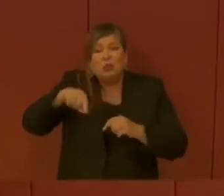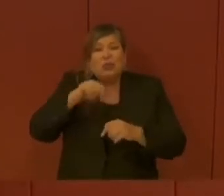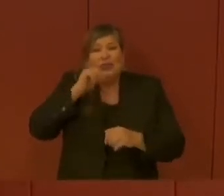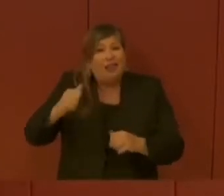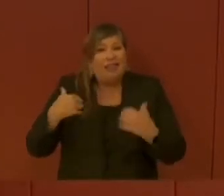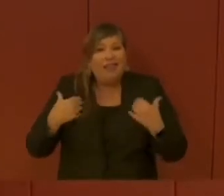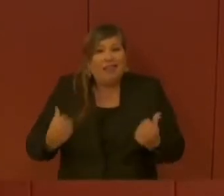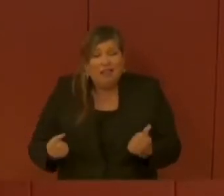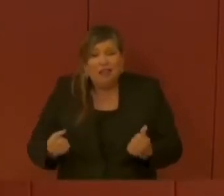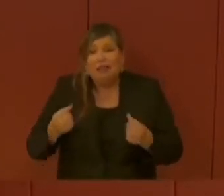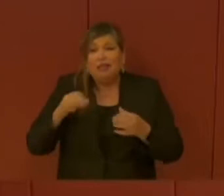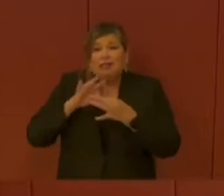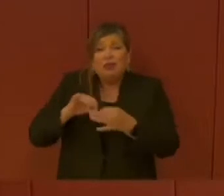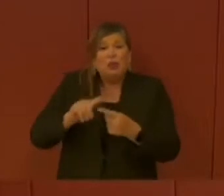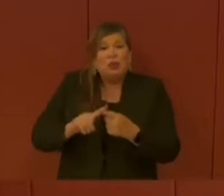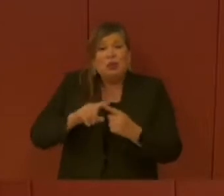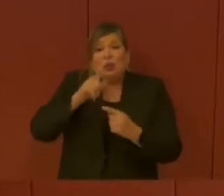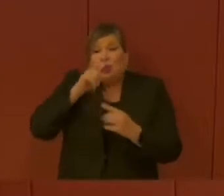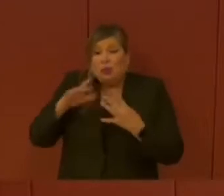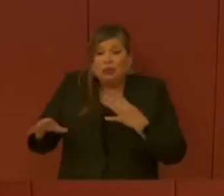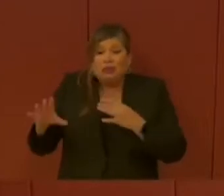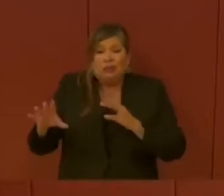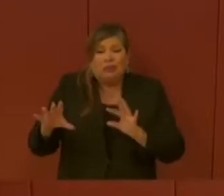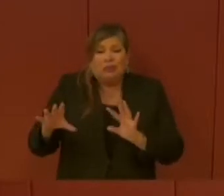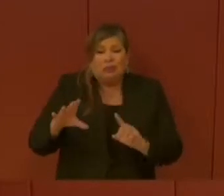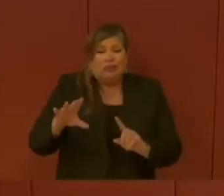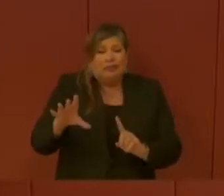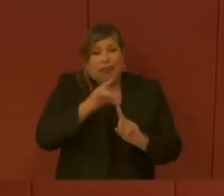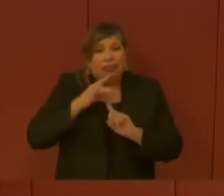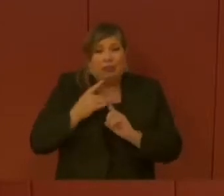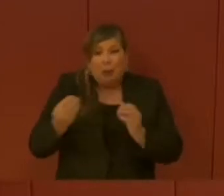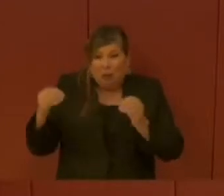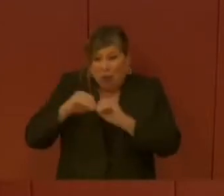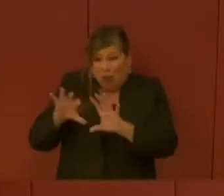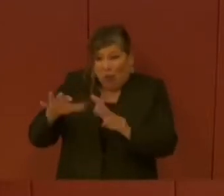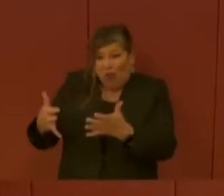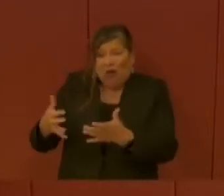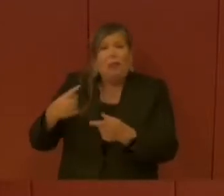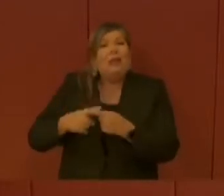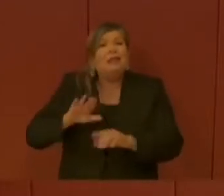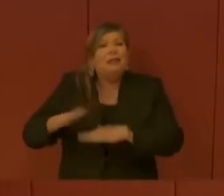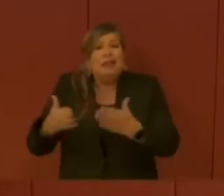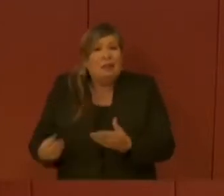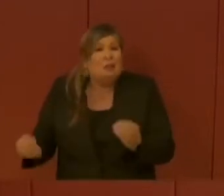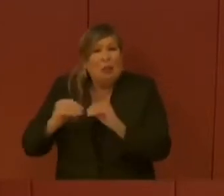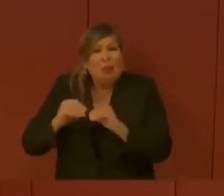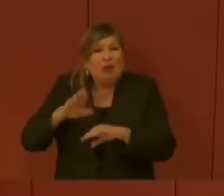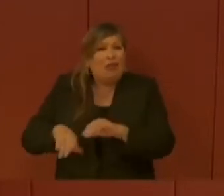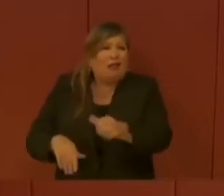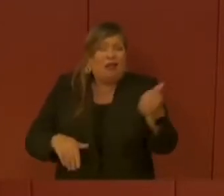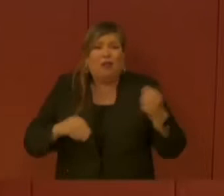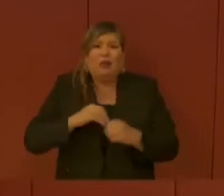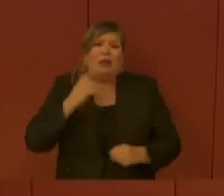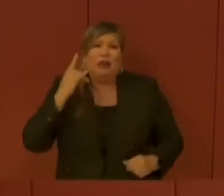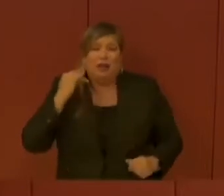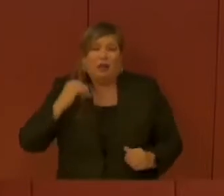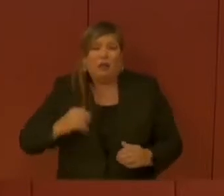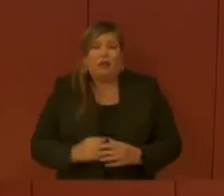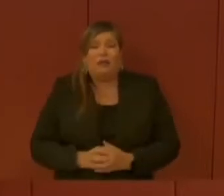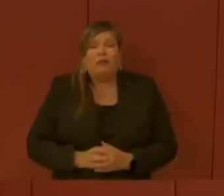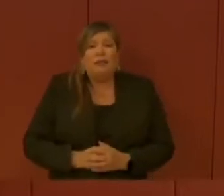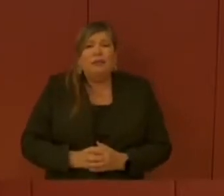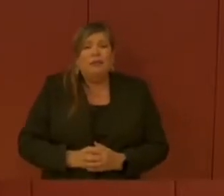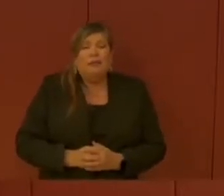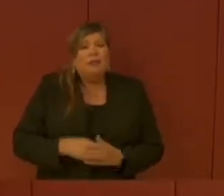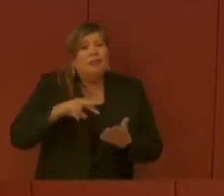not only case rates, but death rates in the state of California. And we are committing now as a state